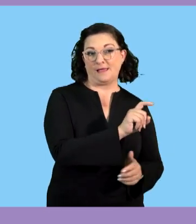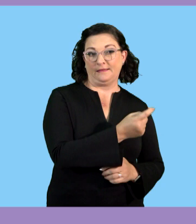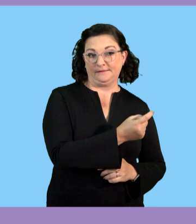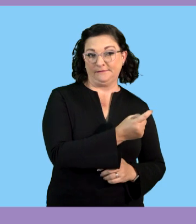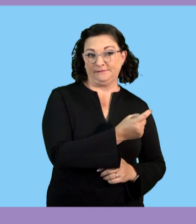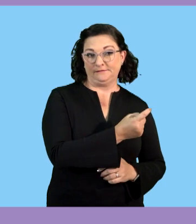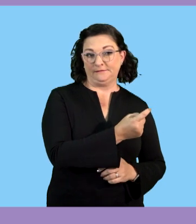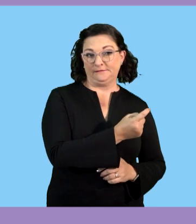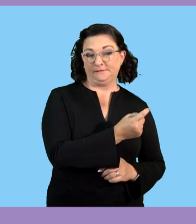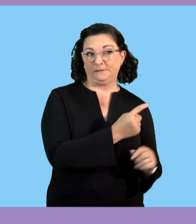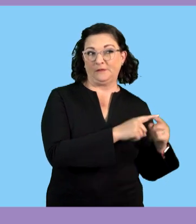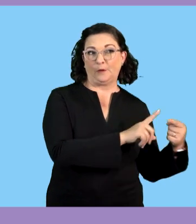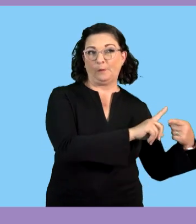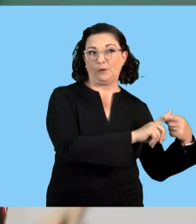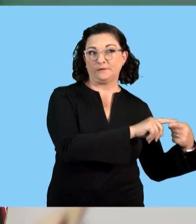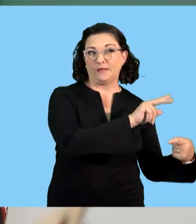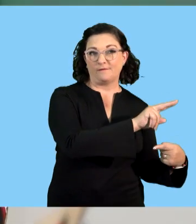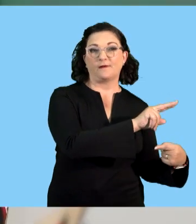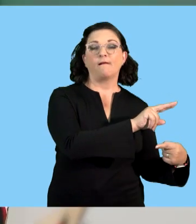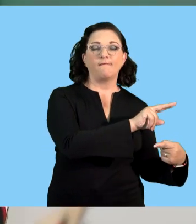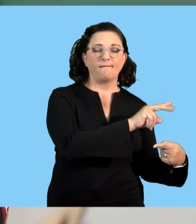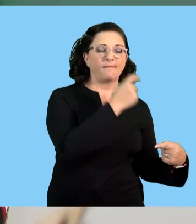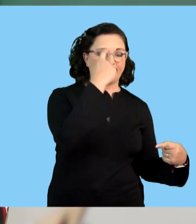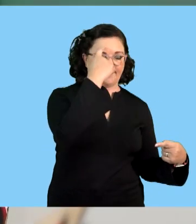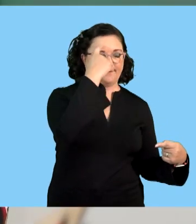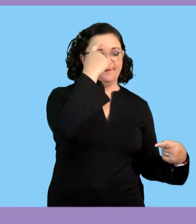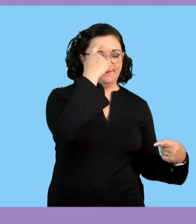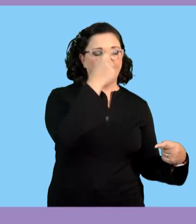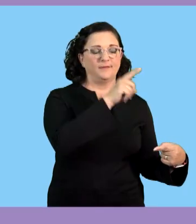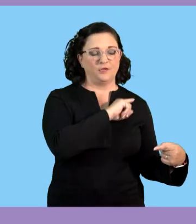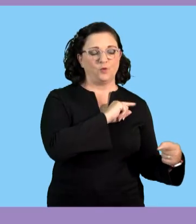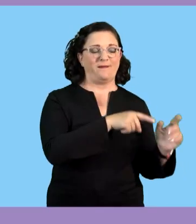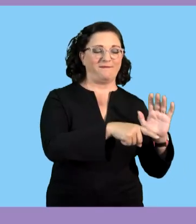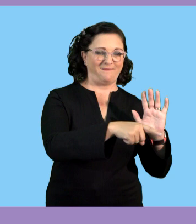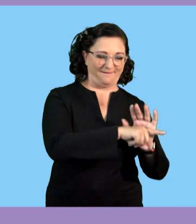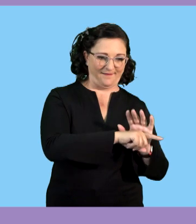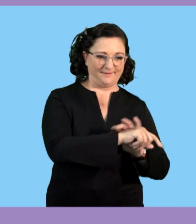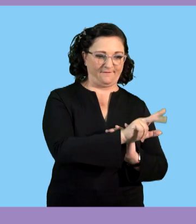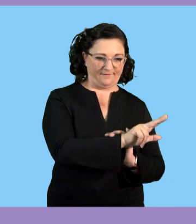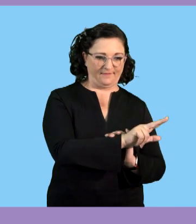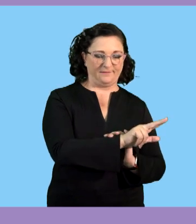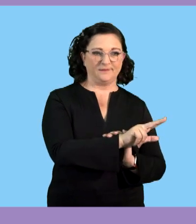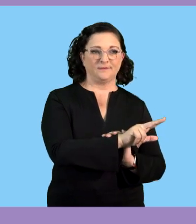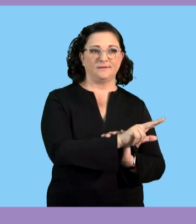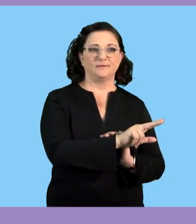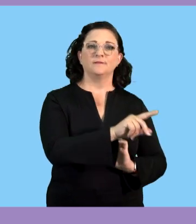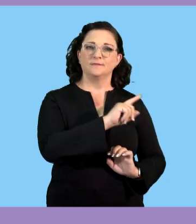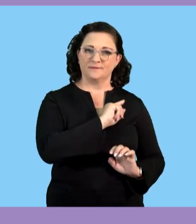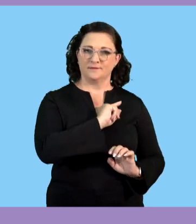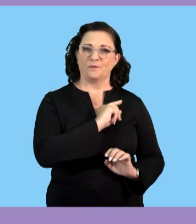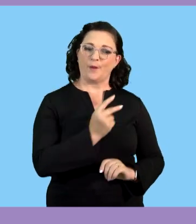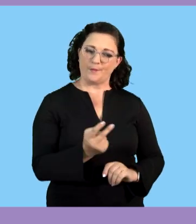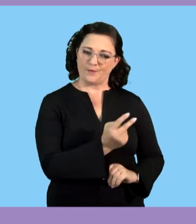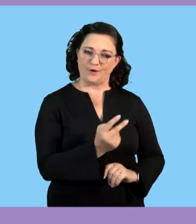additive inverse of a positive 8 is a negative 8. So from both sides, we are going to add a